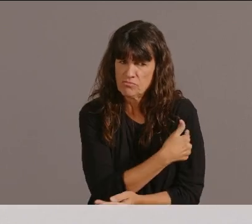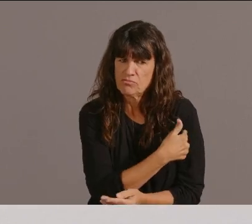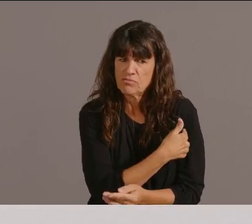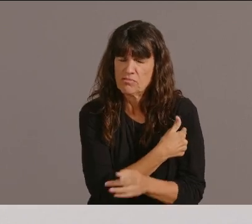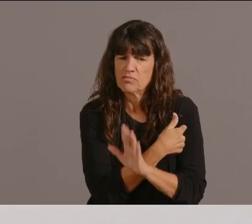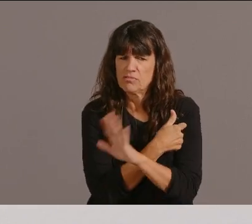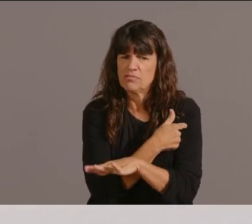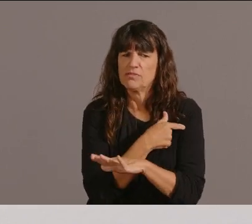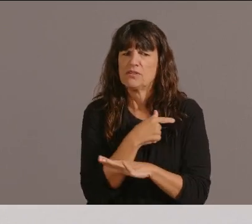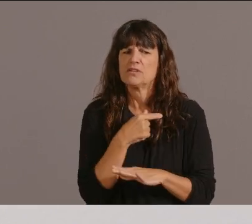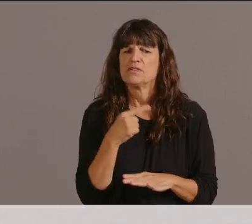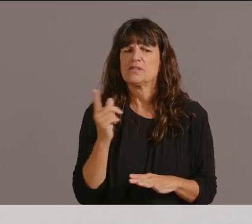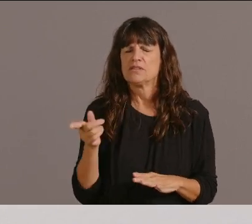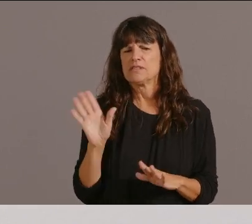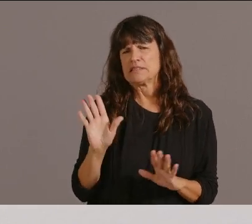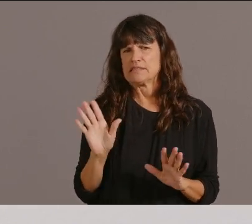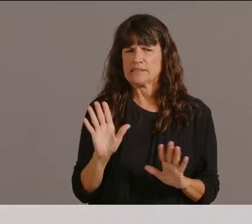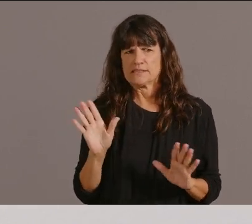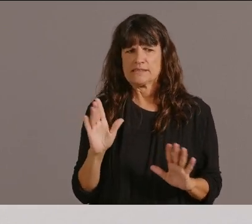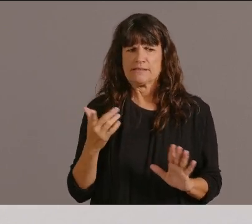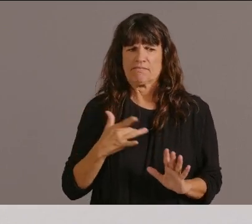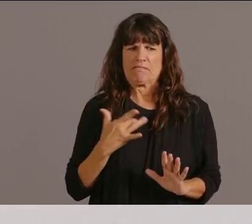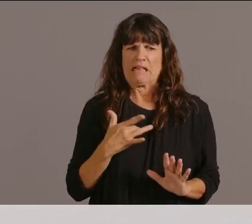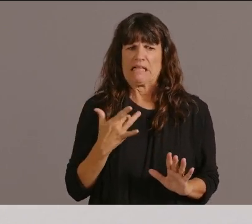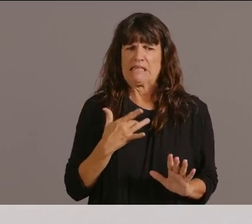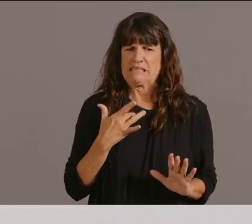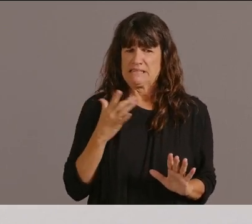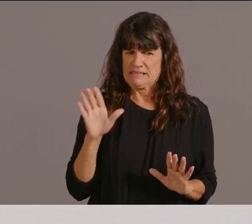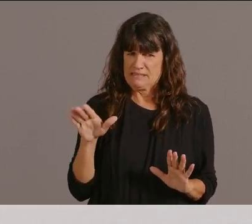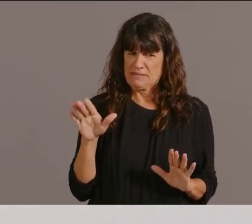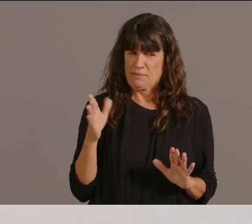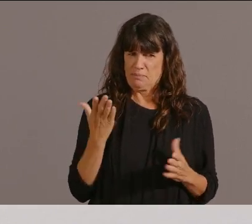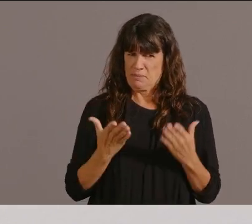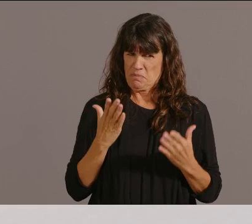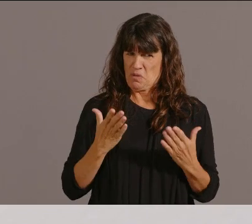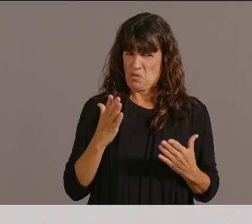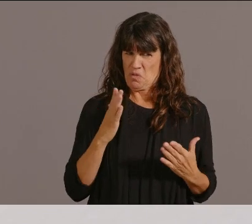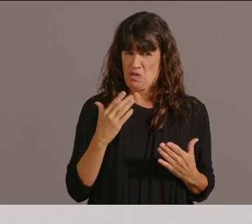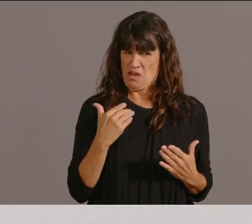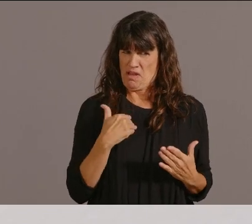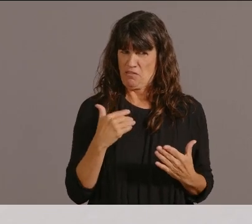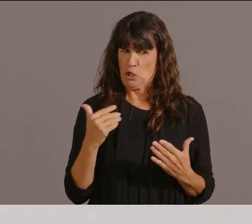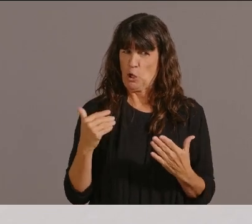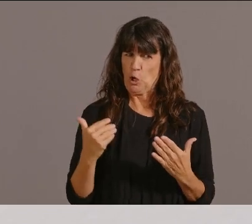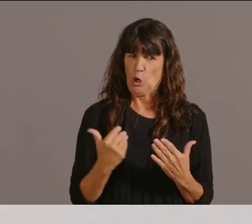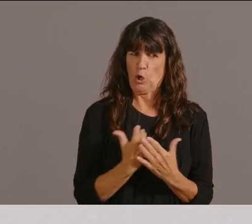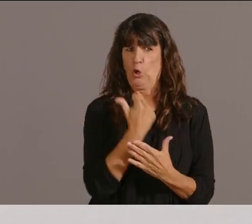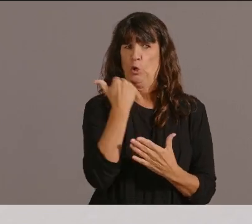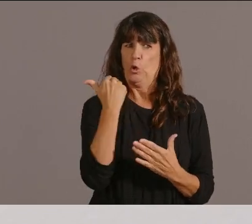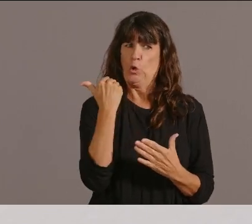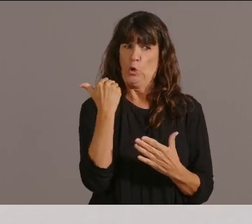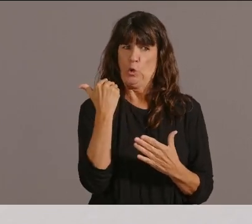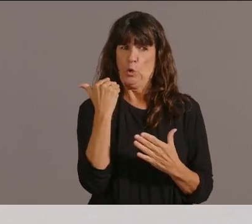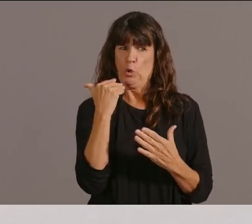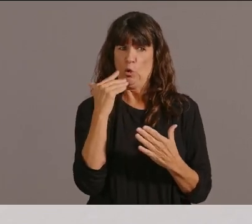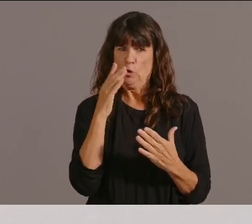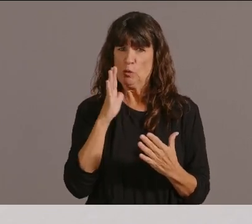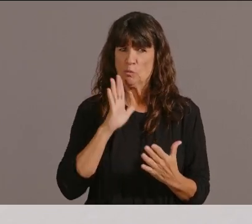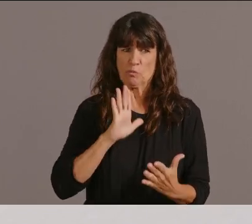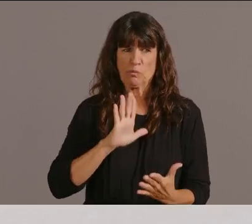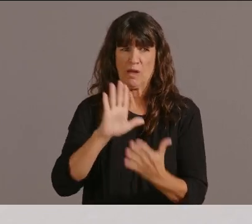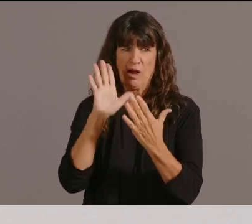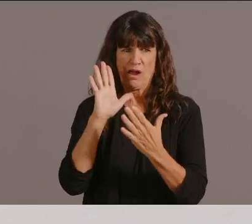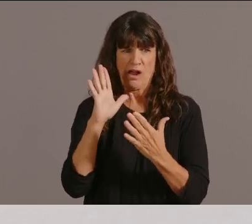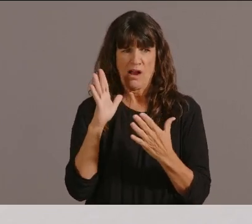will be a kind of a new way of, it's affected our mental health, right? A lot of our